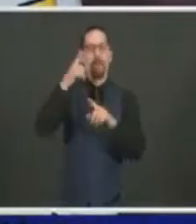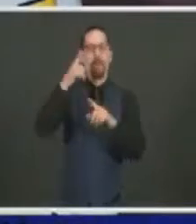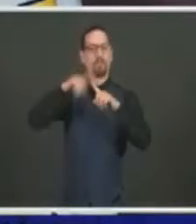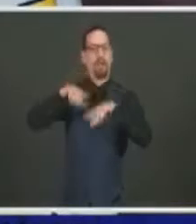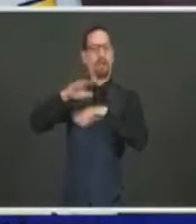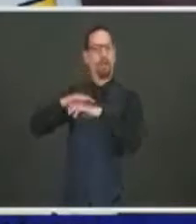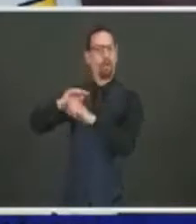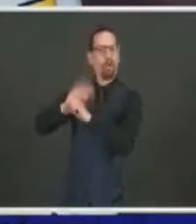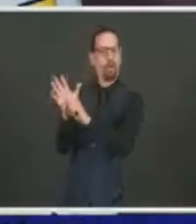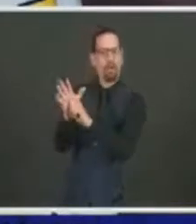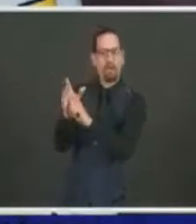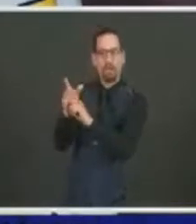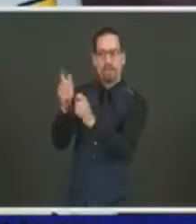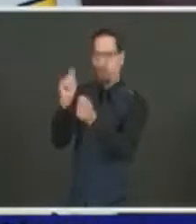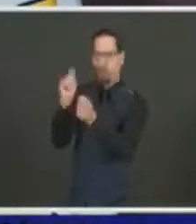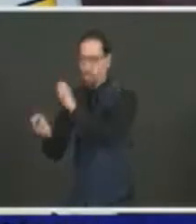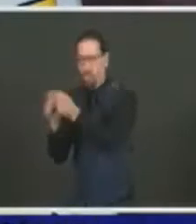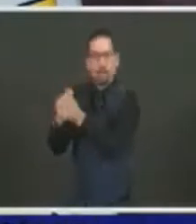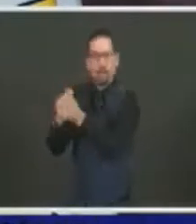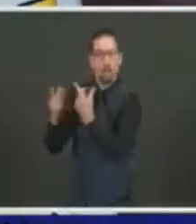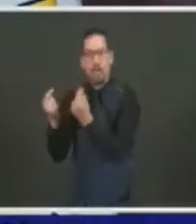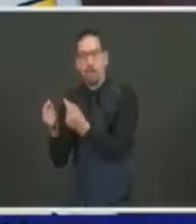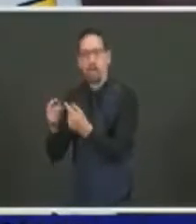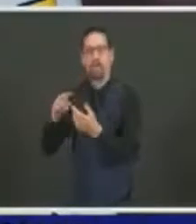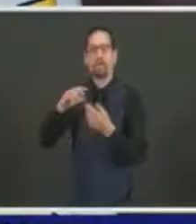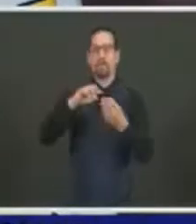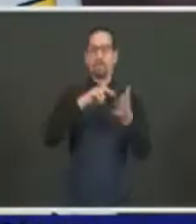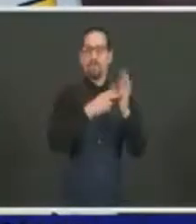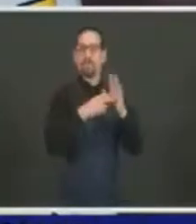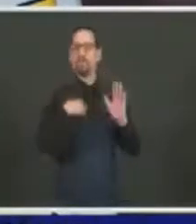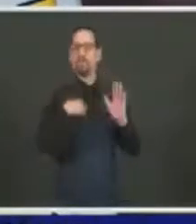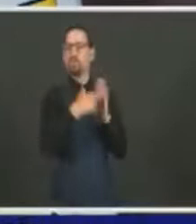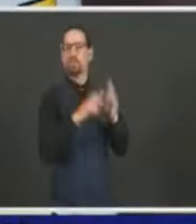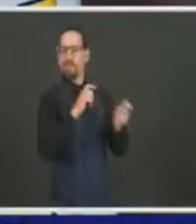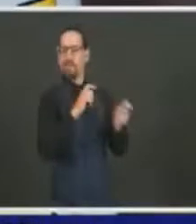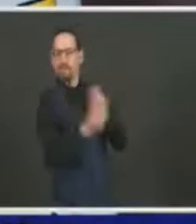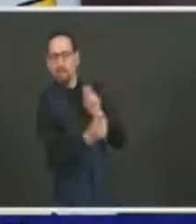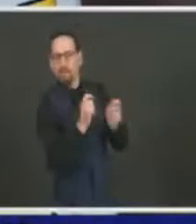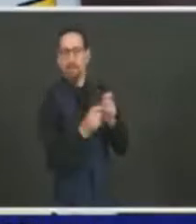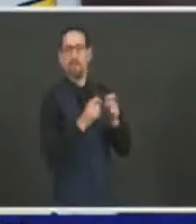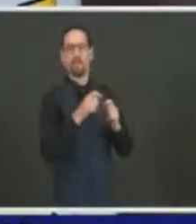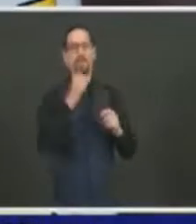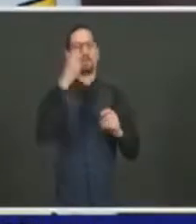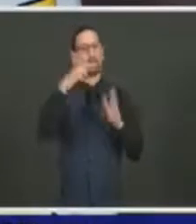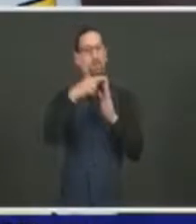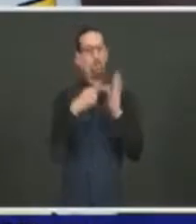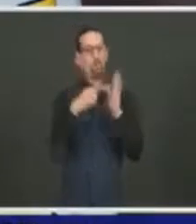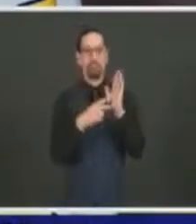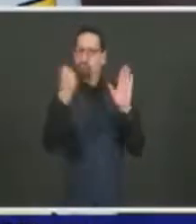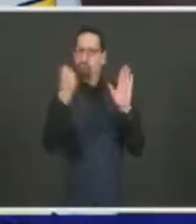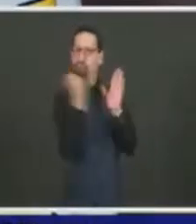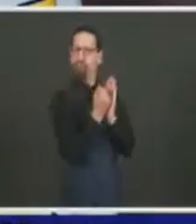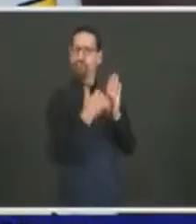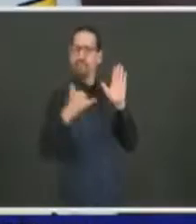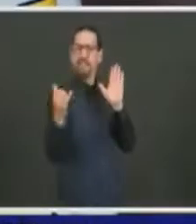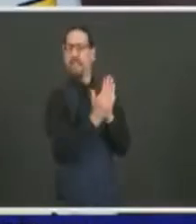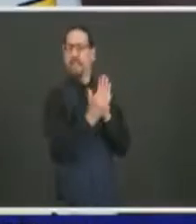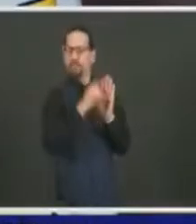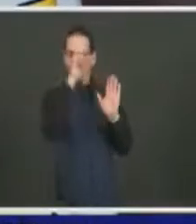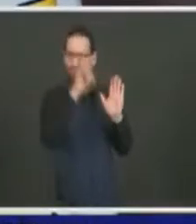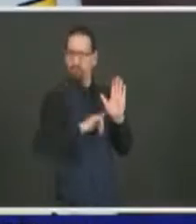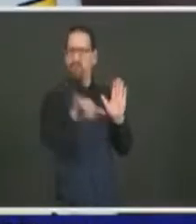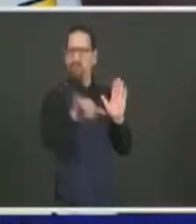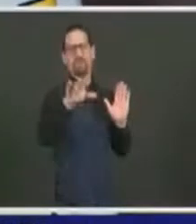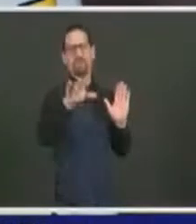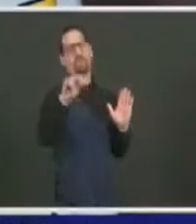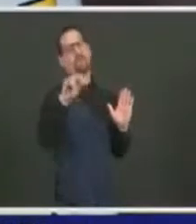do. Constantly change and adapt, just as we have. Having said that, a few months ago, we laid out